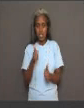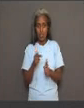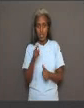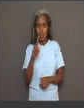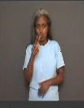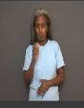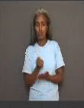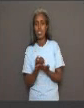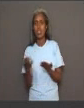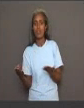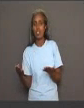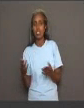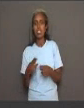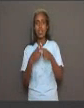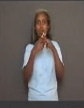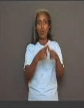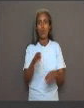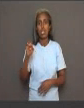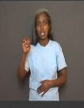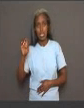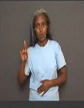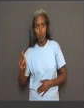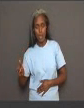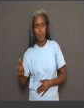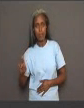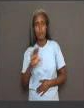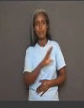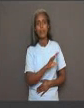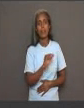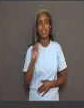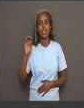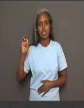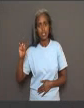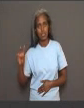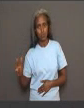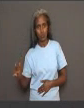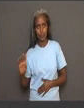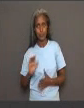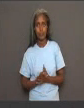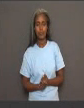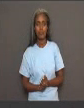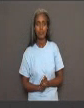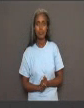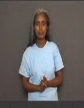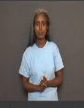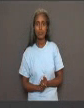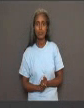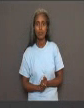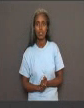If we have 2 events called E1 and